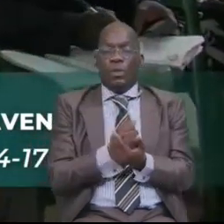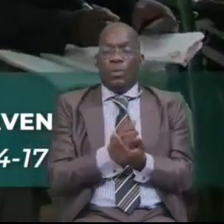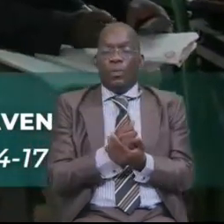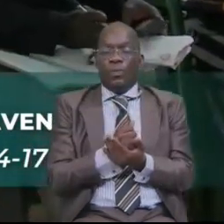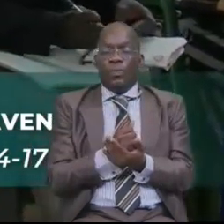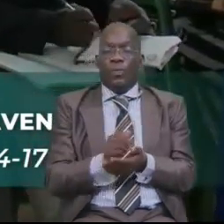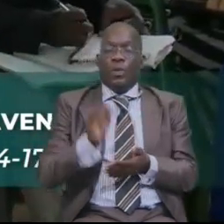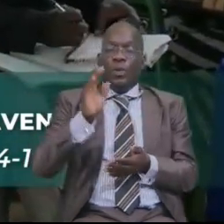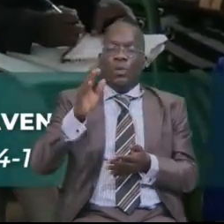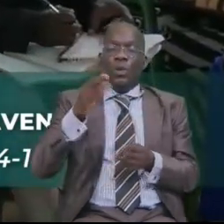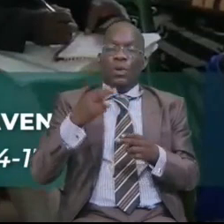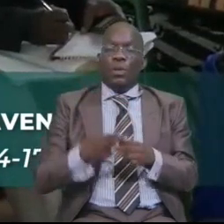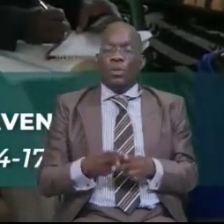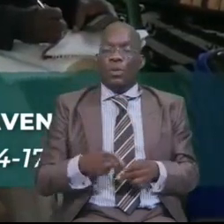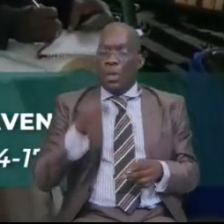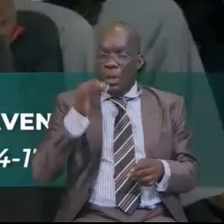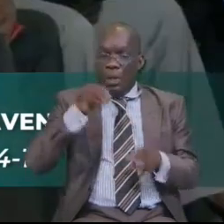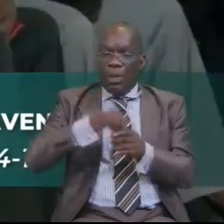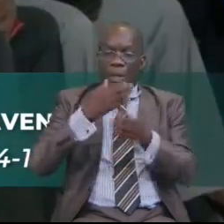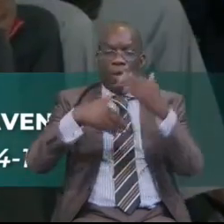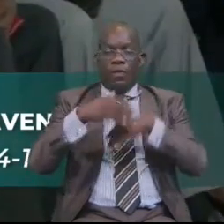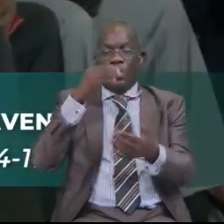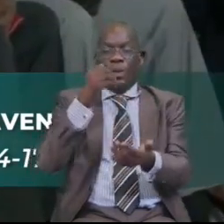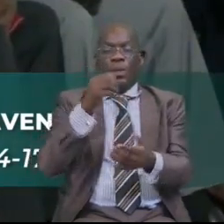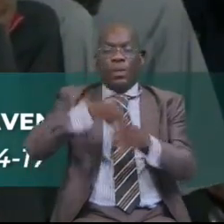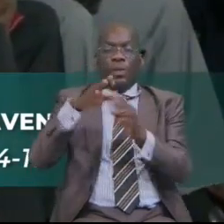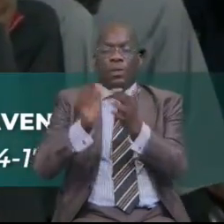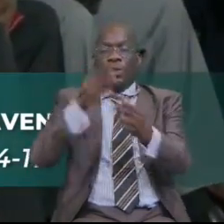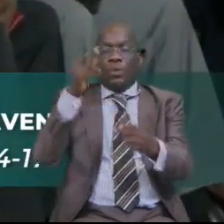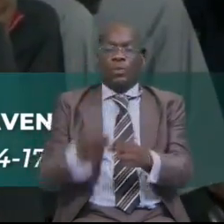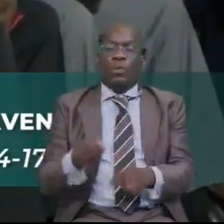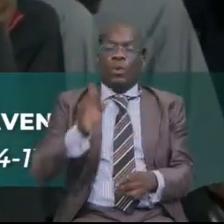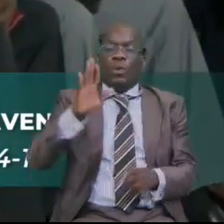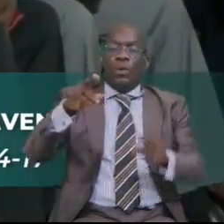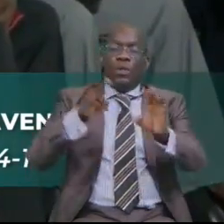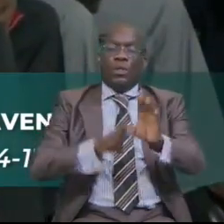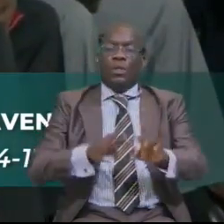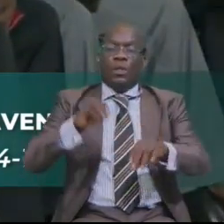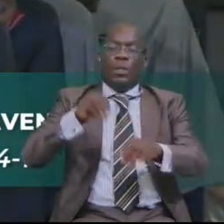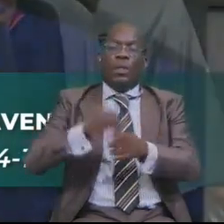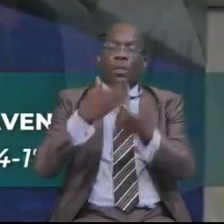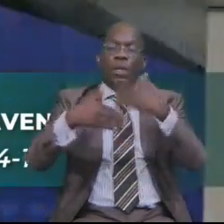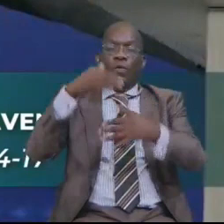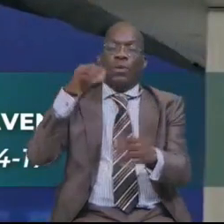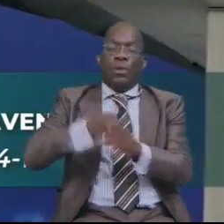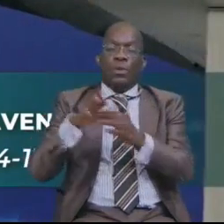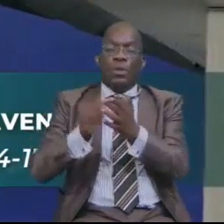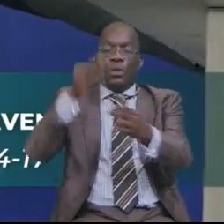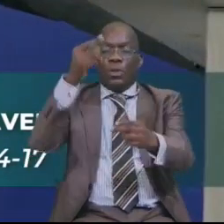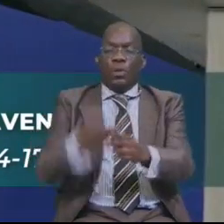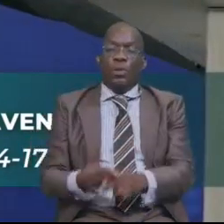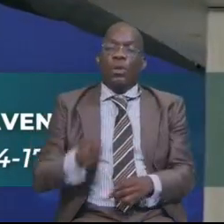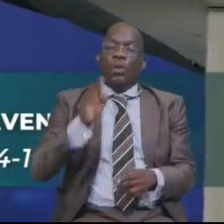Your name in heaven, your seat in heaven, your mansion in